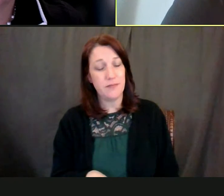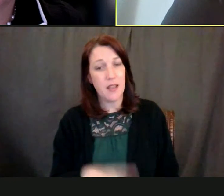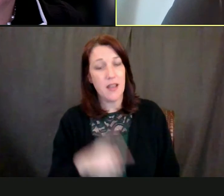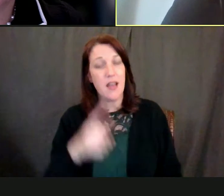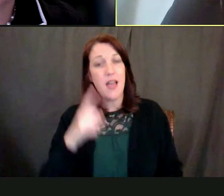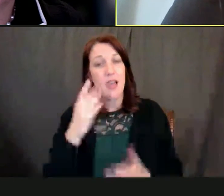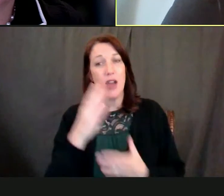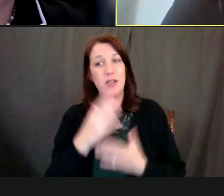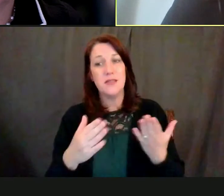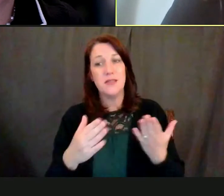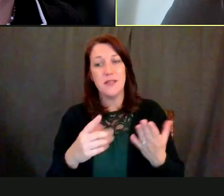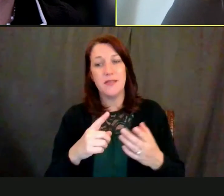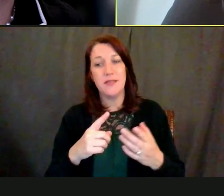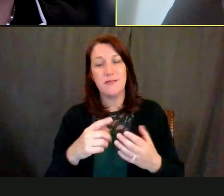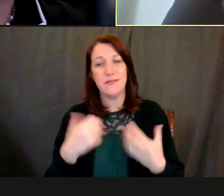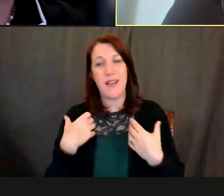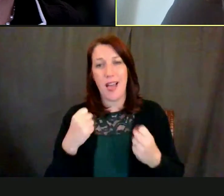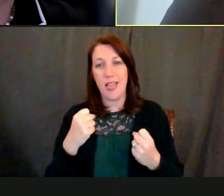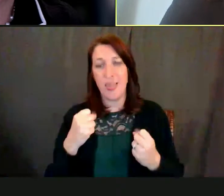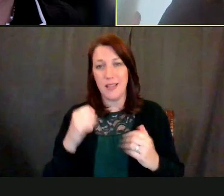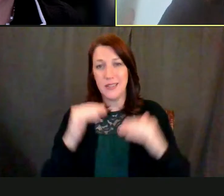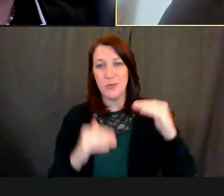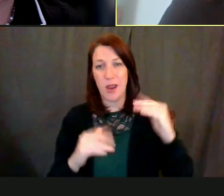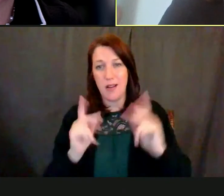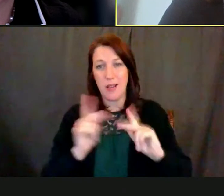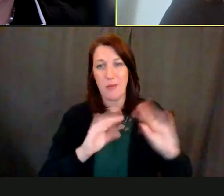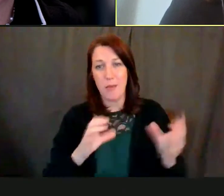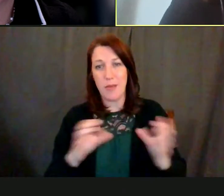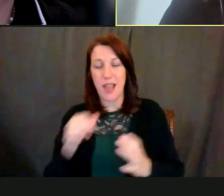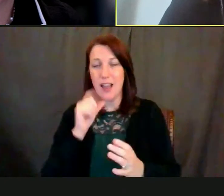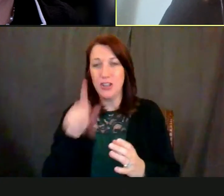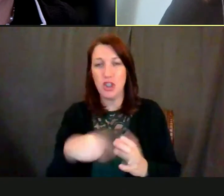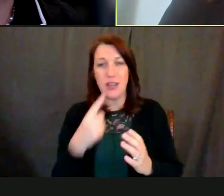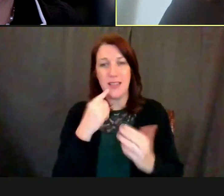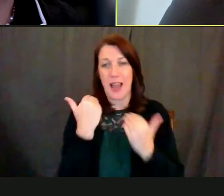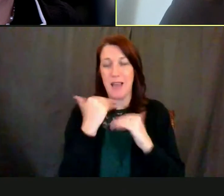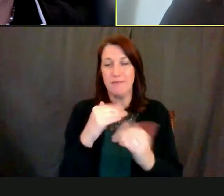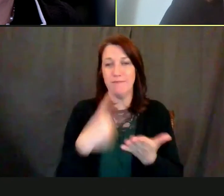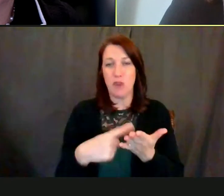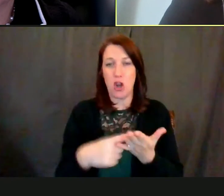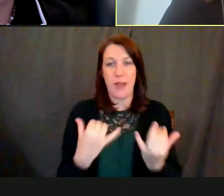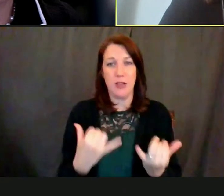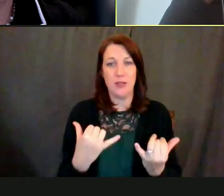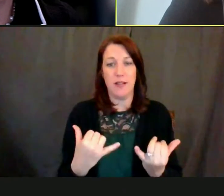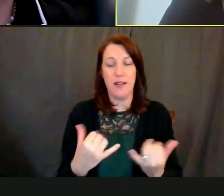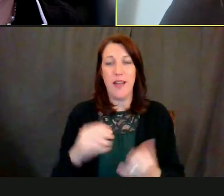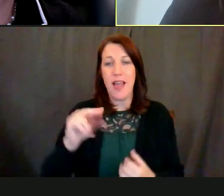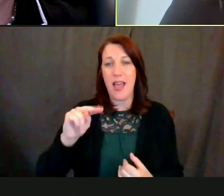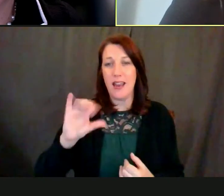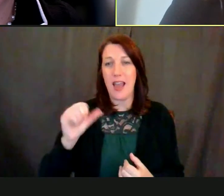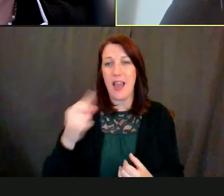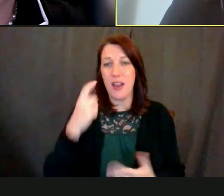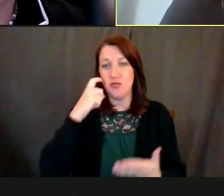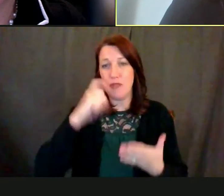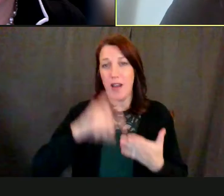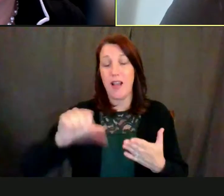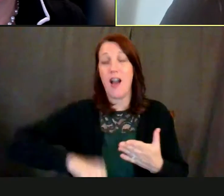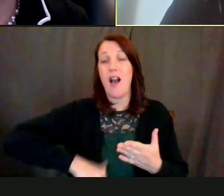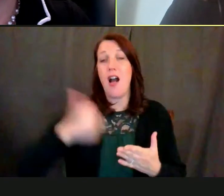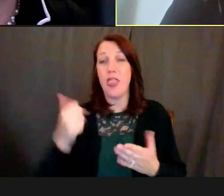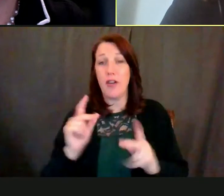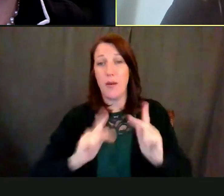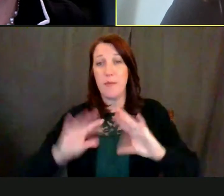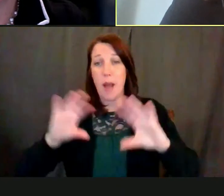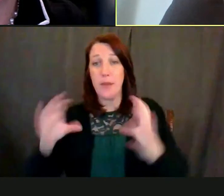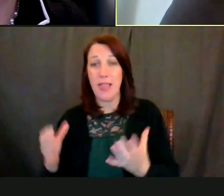are a number of health disparity populations other than those that I've talked about today. NIH recognizes other populations as health